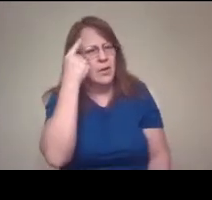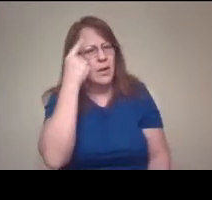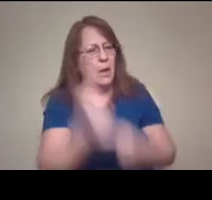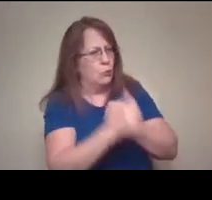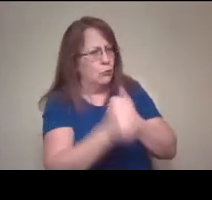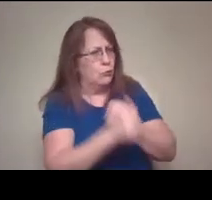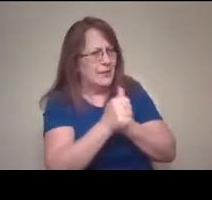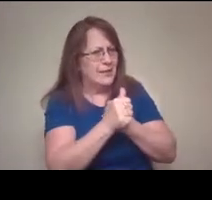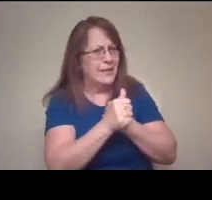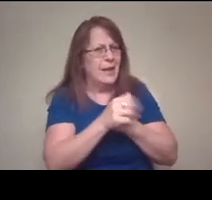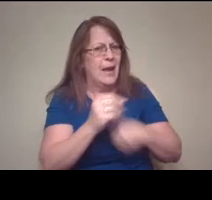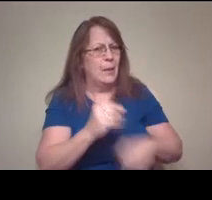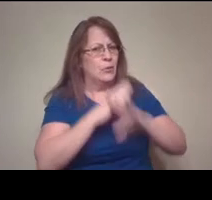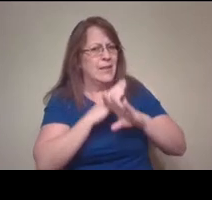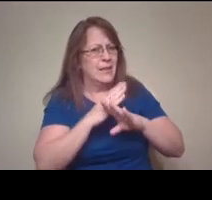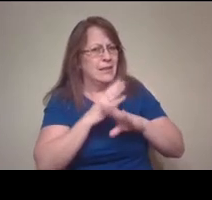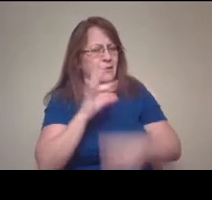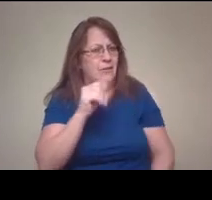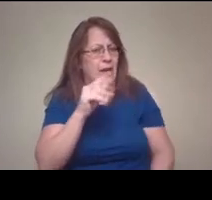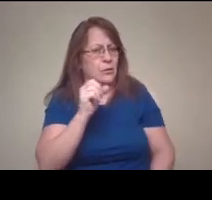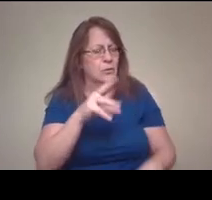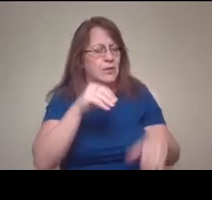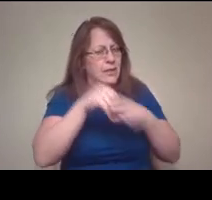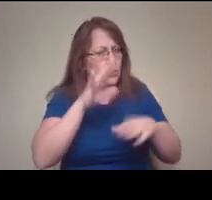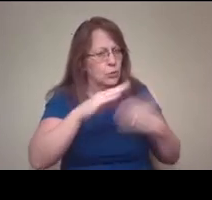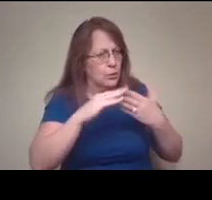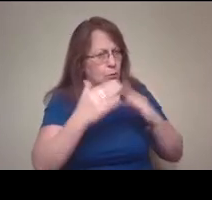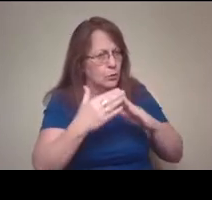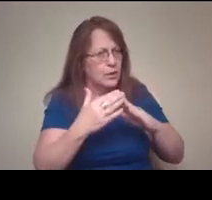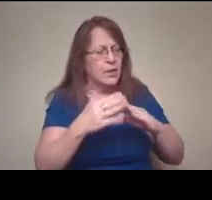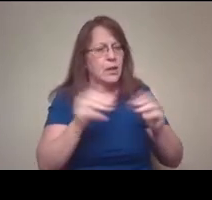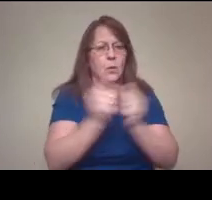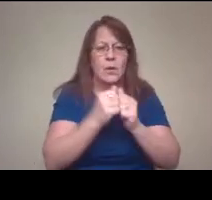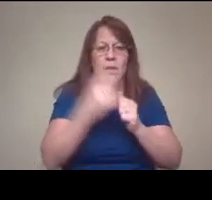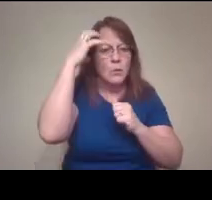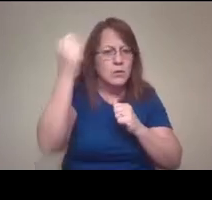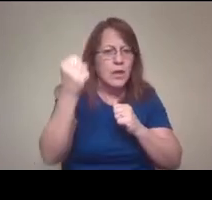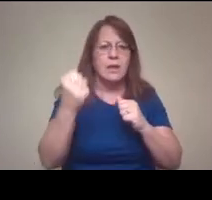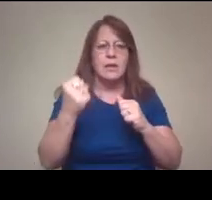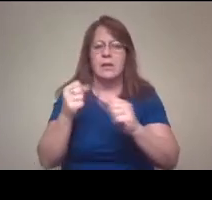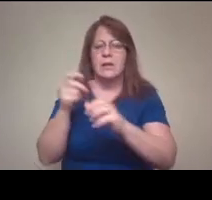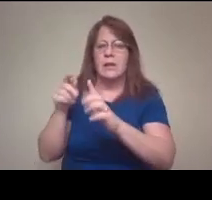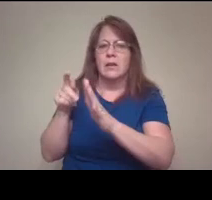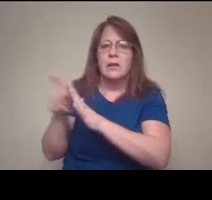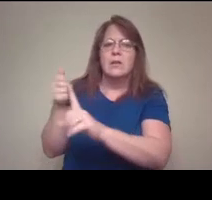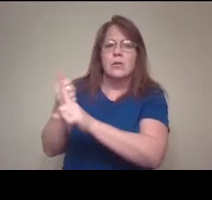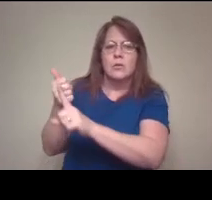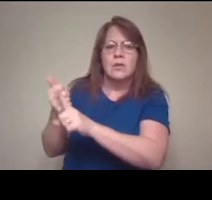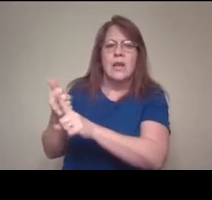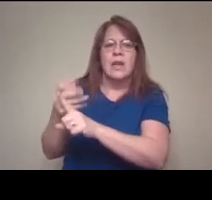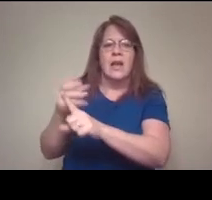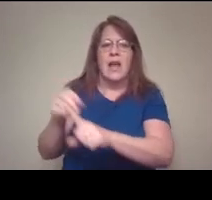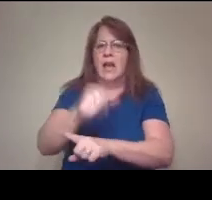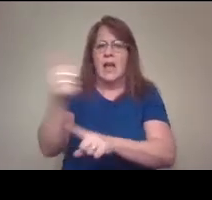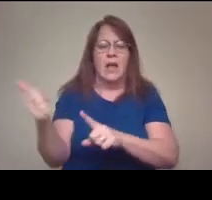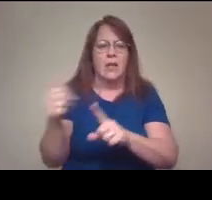factors in their community, specifically around youth substance use, mental health, suicide, violence, and other risky behaviors among young people.